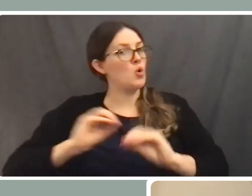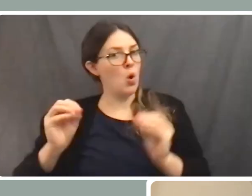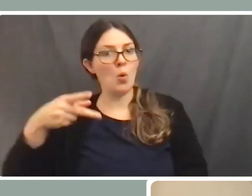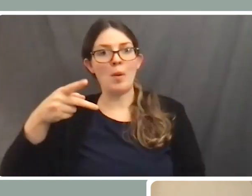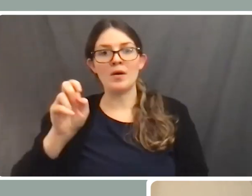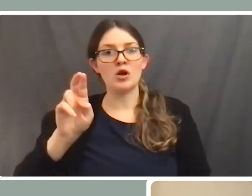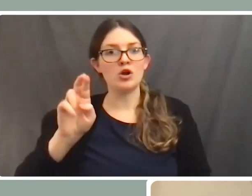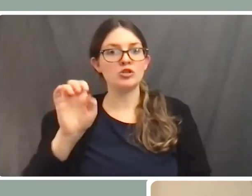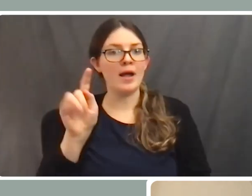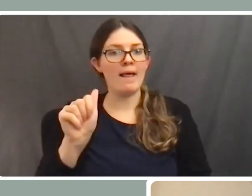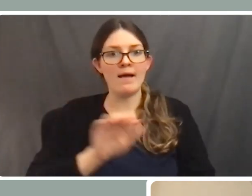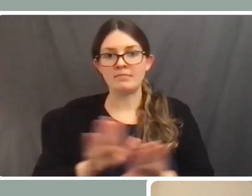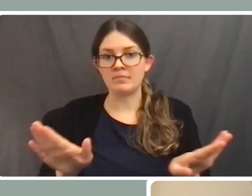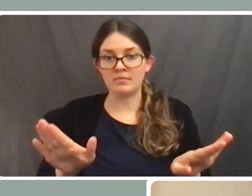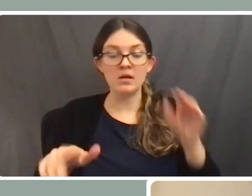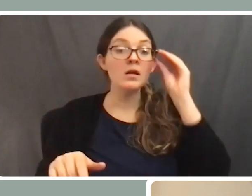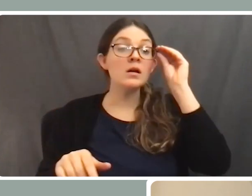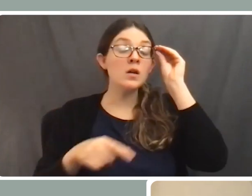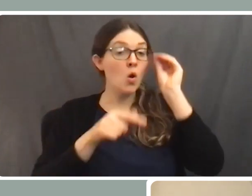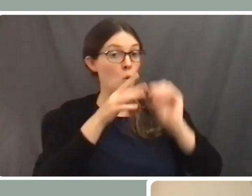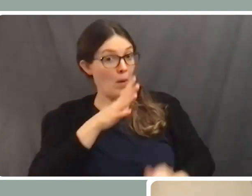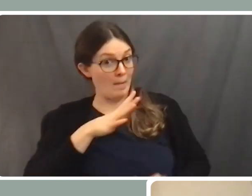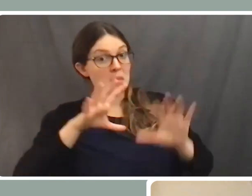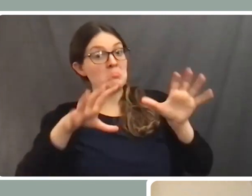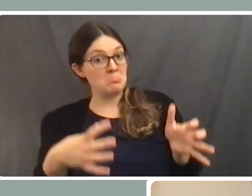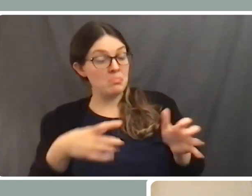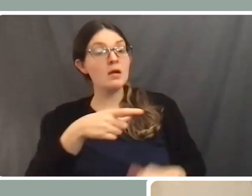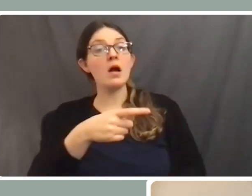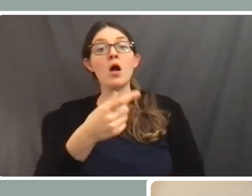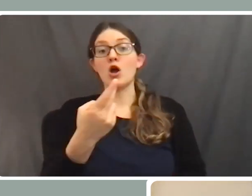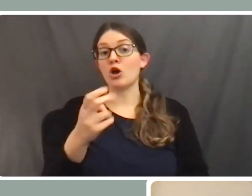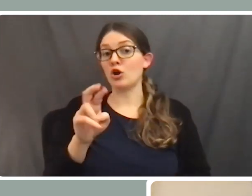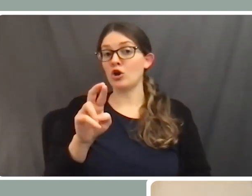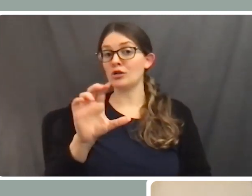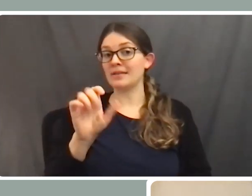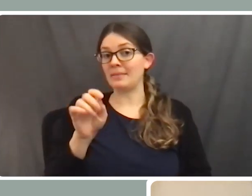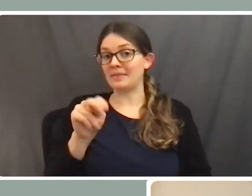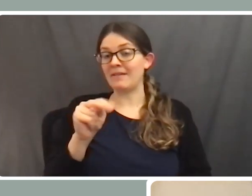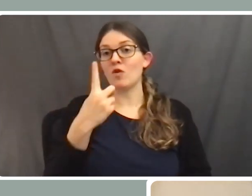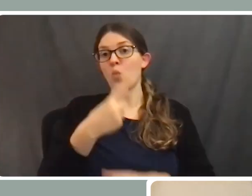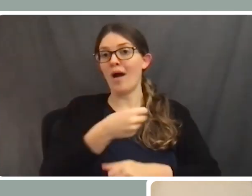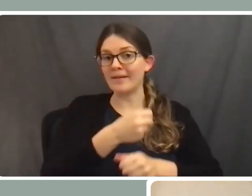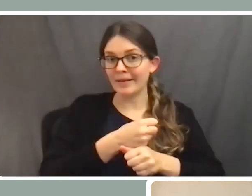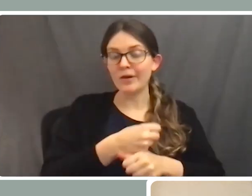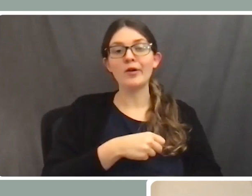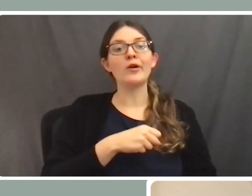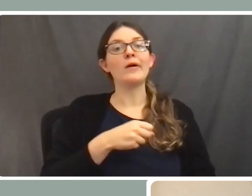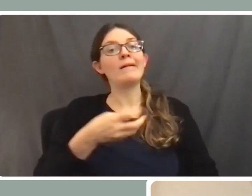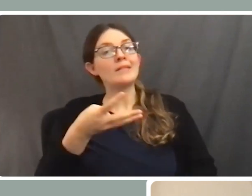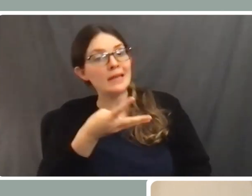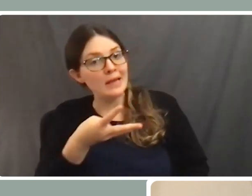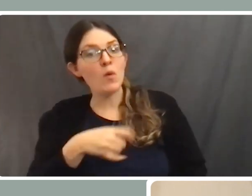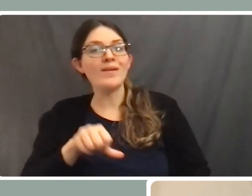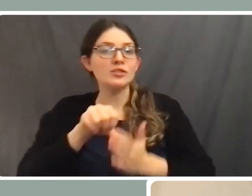Herceptin. But in women who are completing a year of Herceptin after they've gotten whatever chemo they needed, finished their year of Herceptin, got their surgery, got